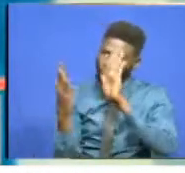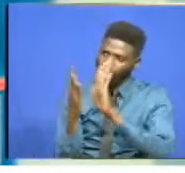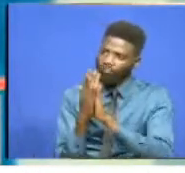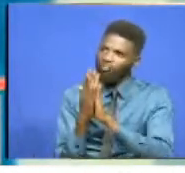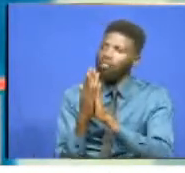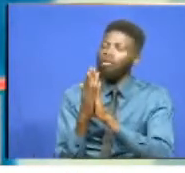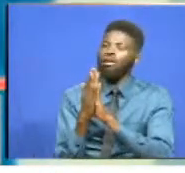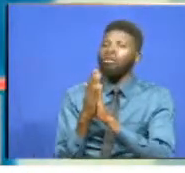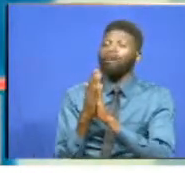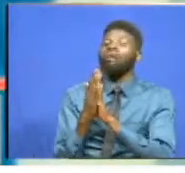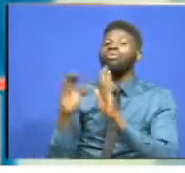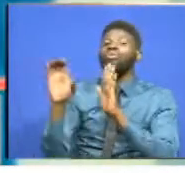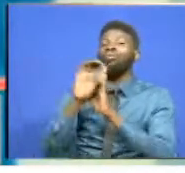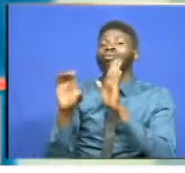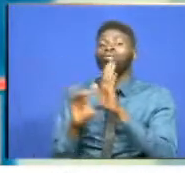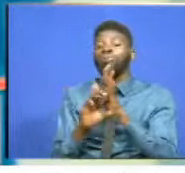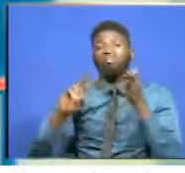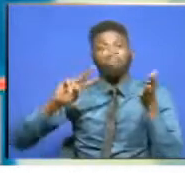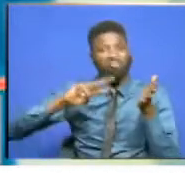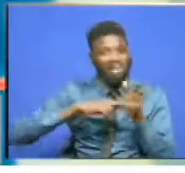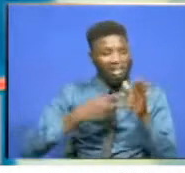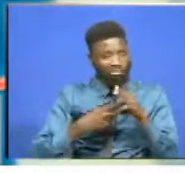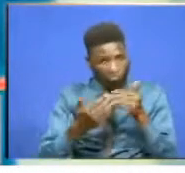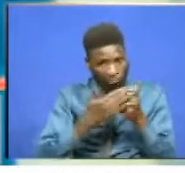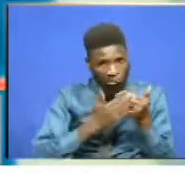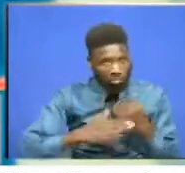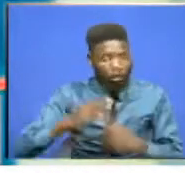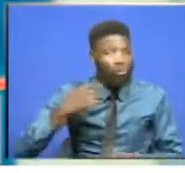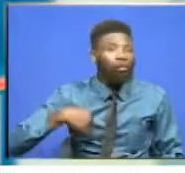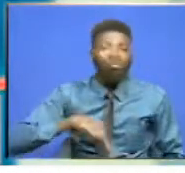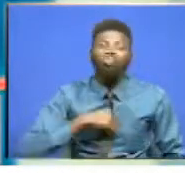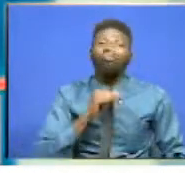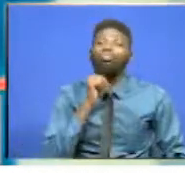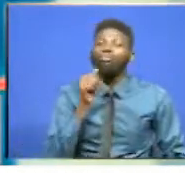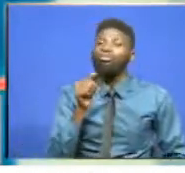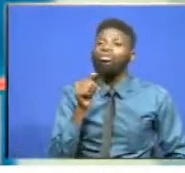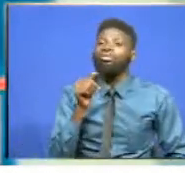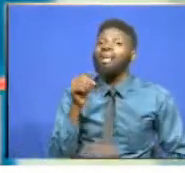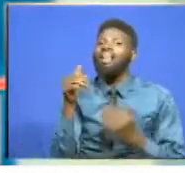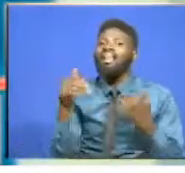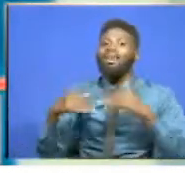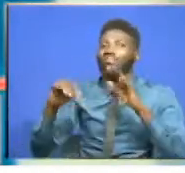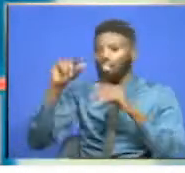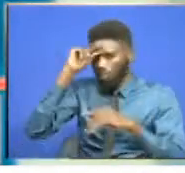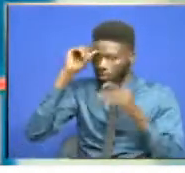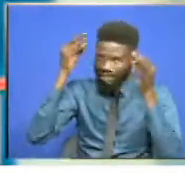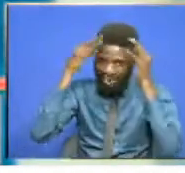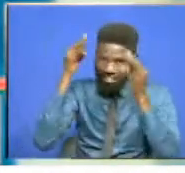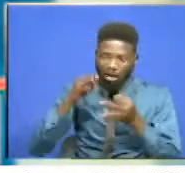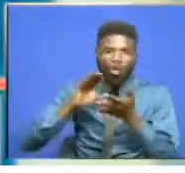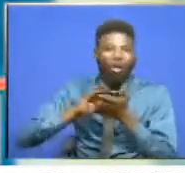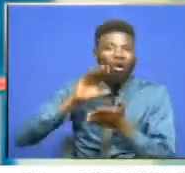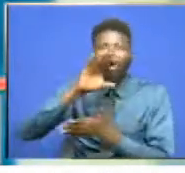forward, we do not want to leave it to the discretion of the government of the day to decide whether they'll give